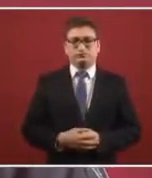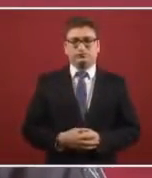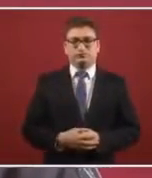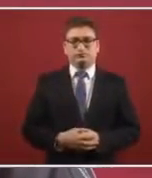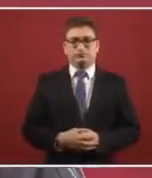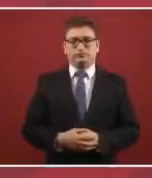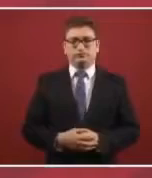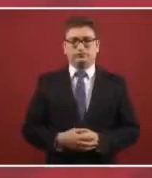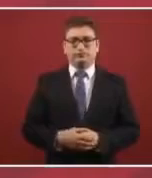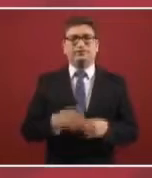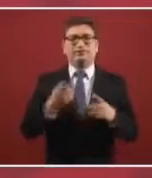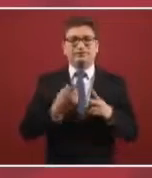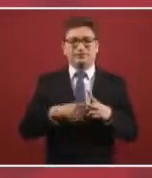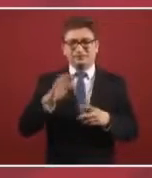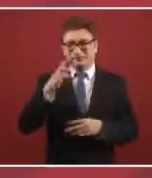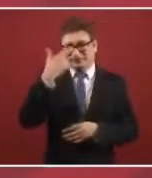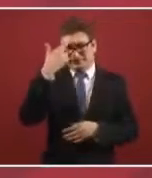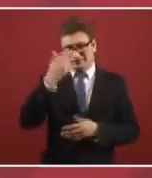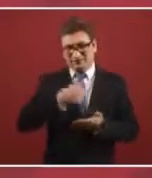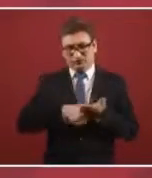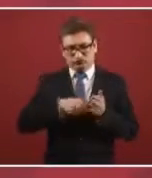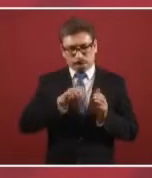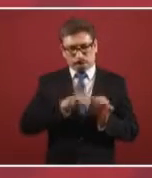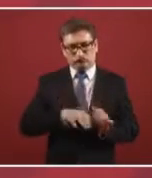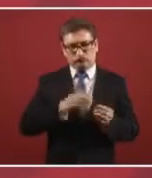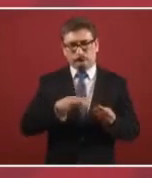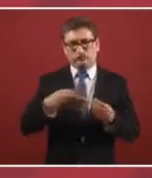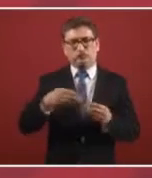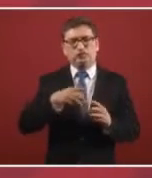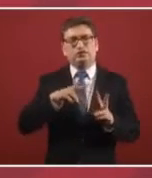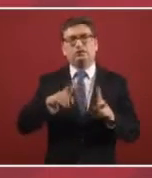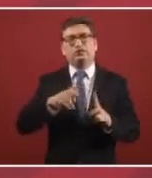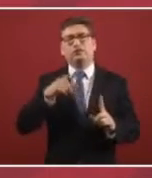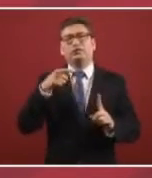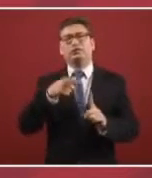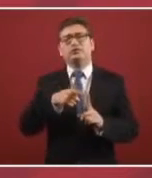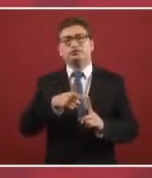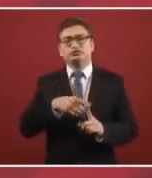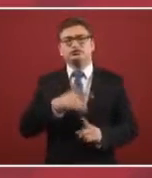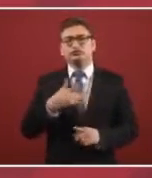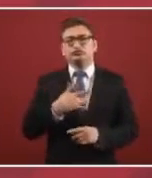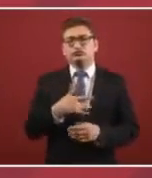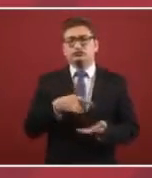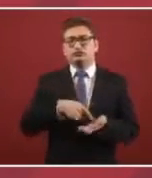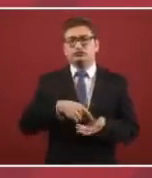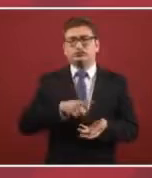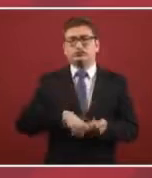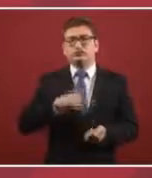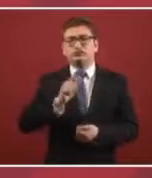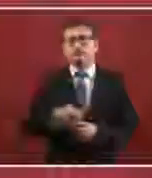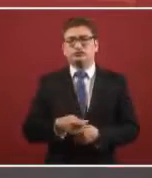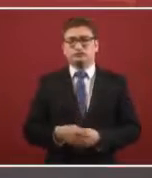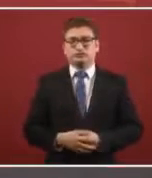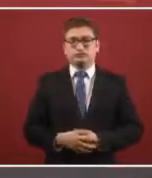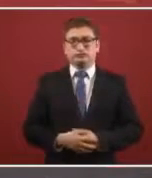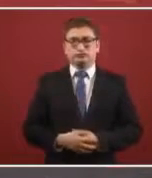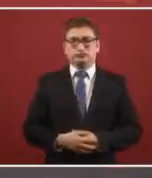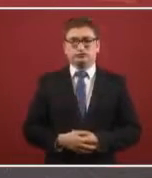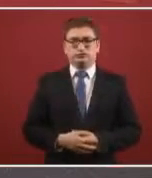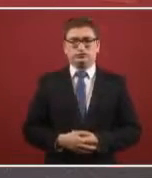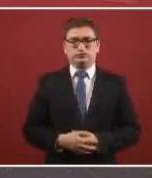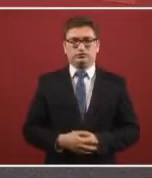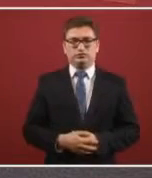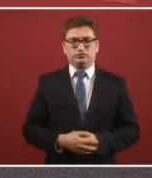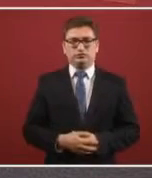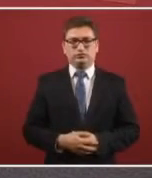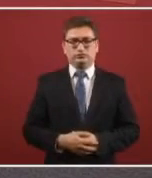empezaron con las cartas de They intención started with these letters of intention donde where they